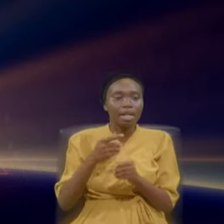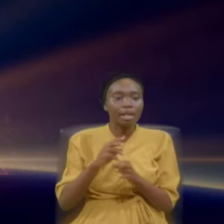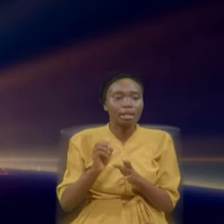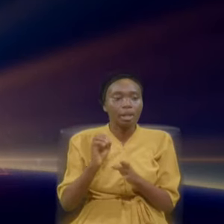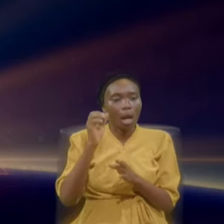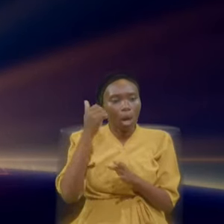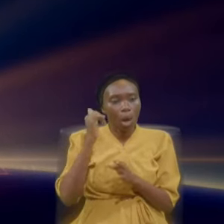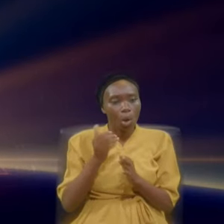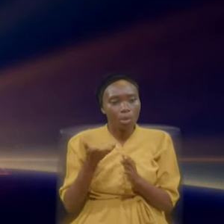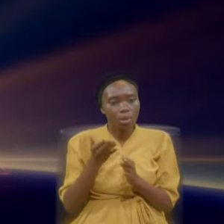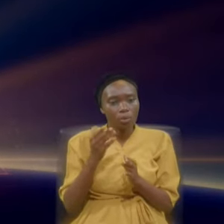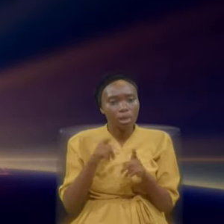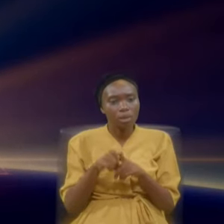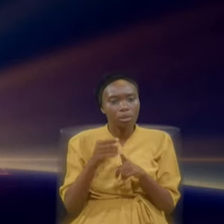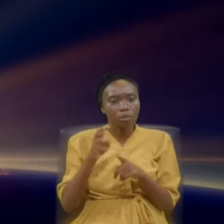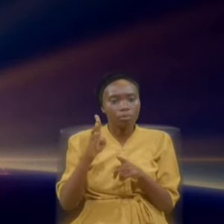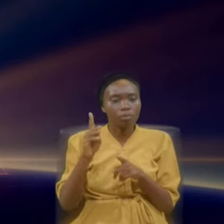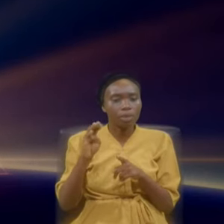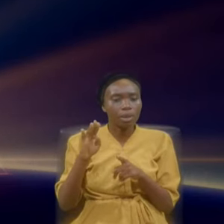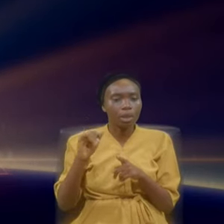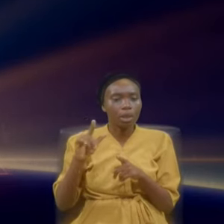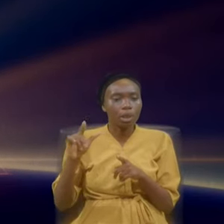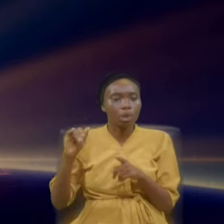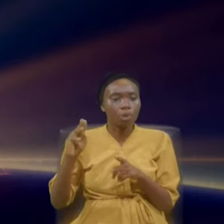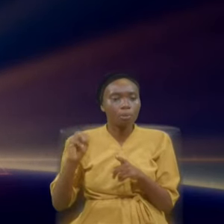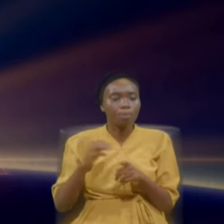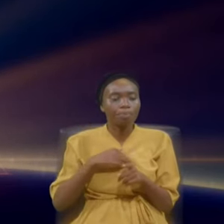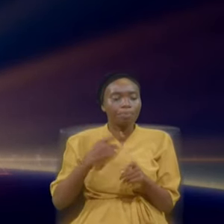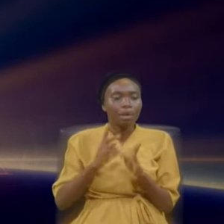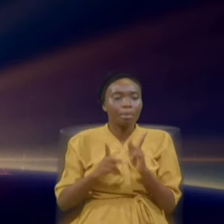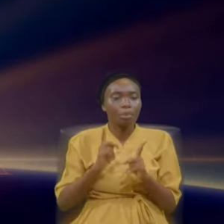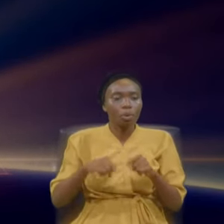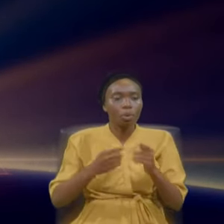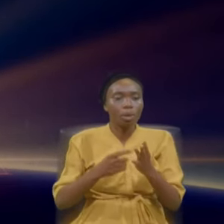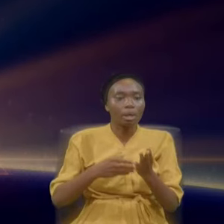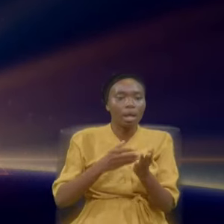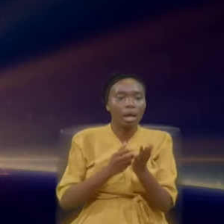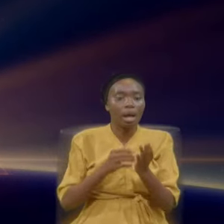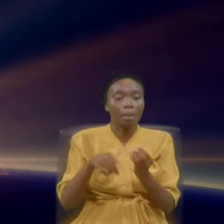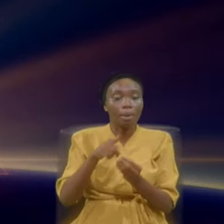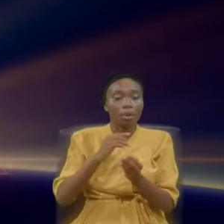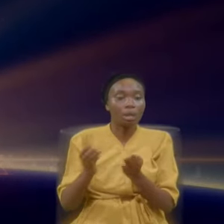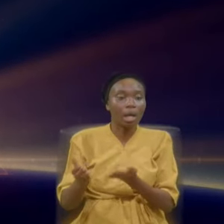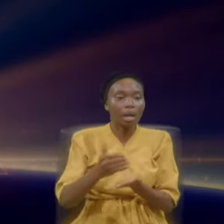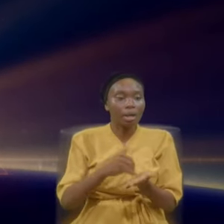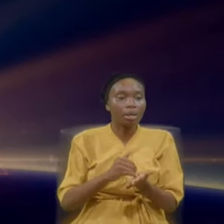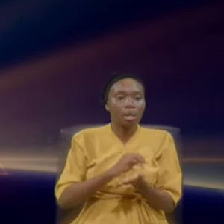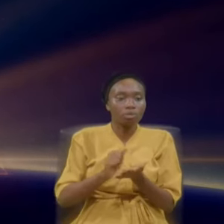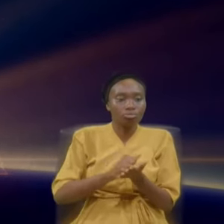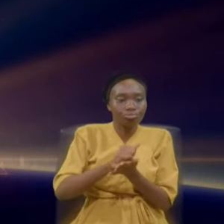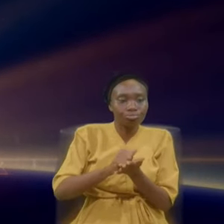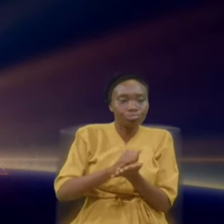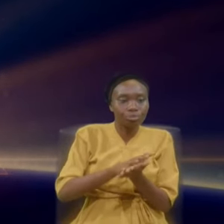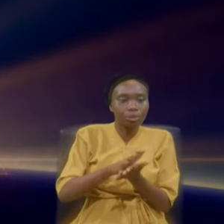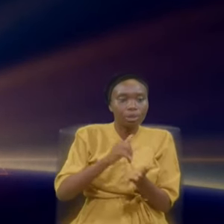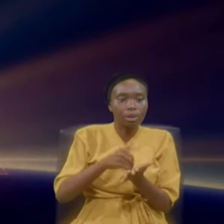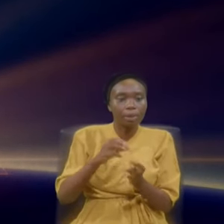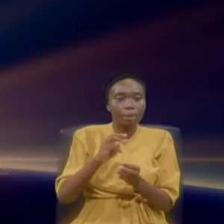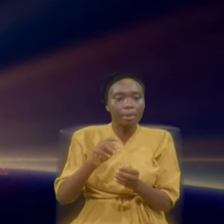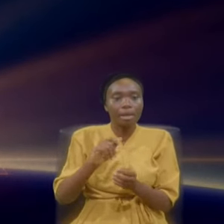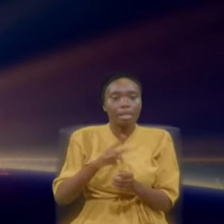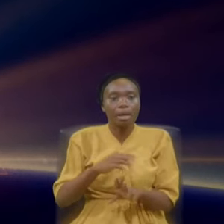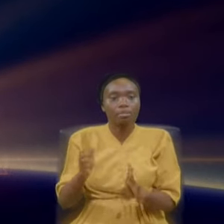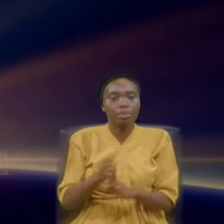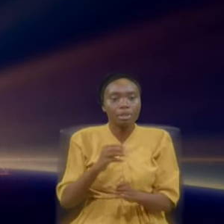color thereof as the color of delium. And the people went about, and gathered it, and ground it in mills, or beat it